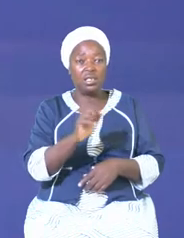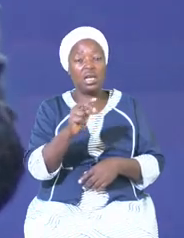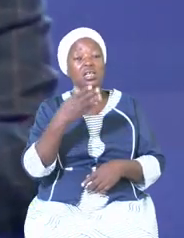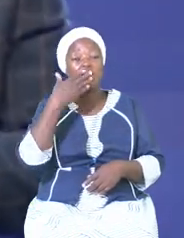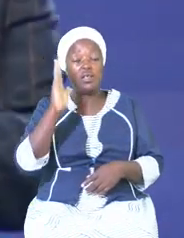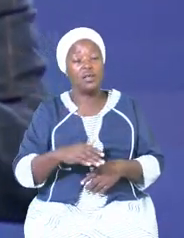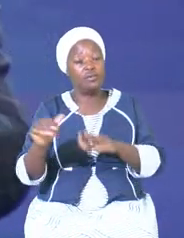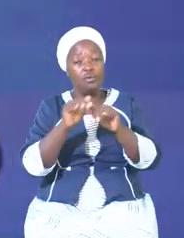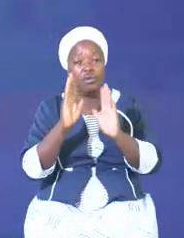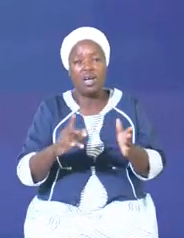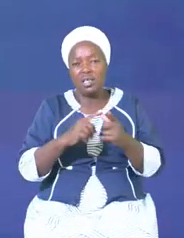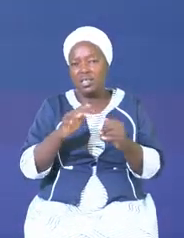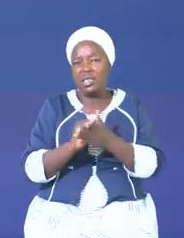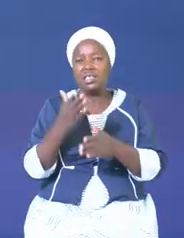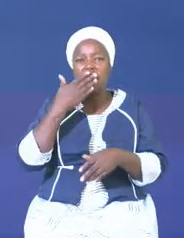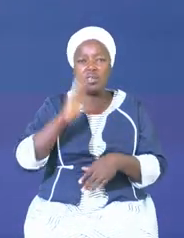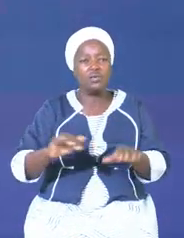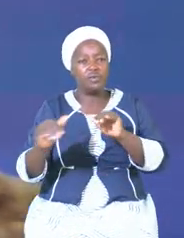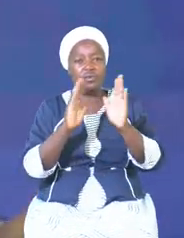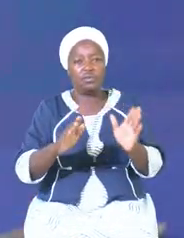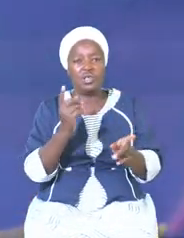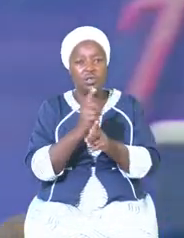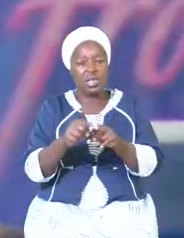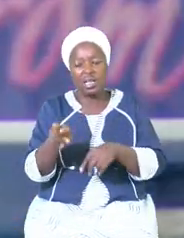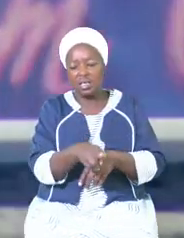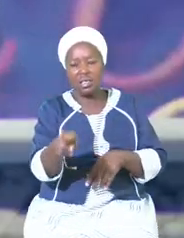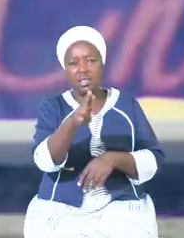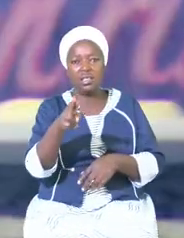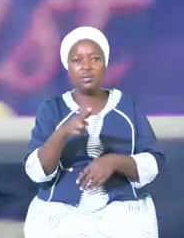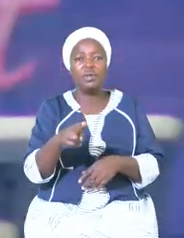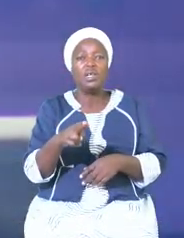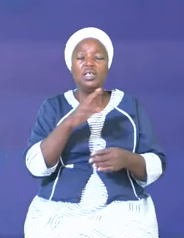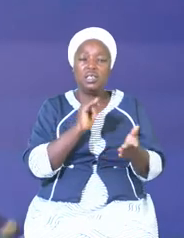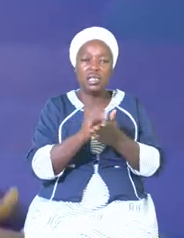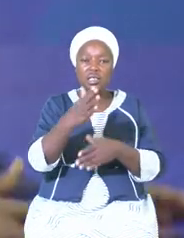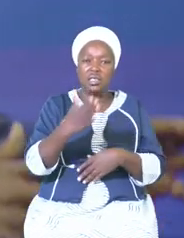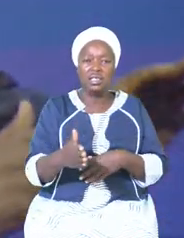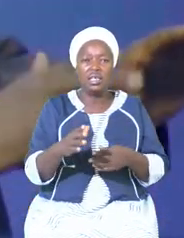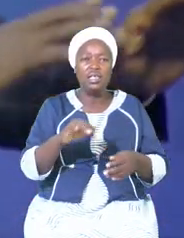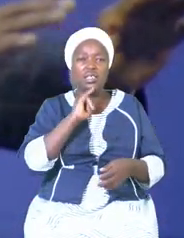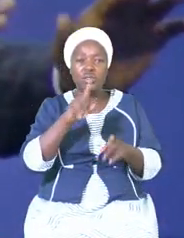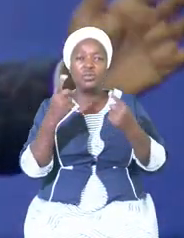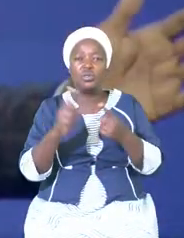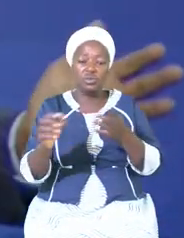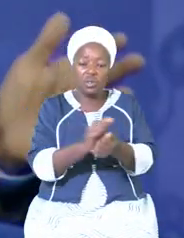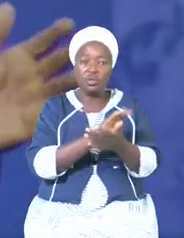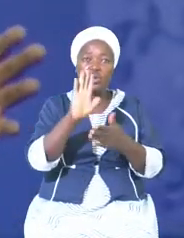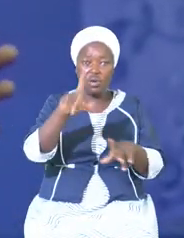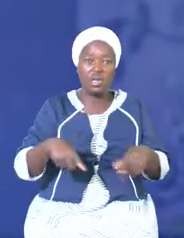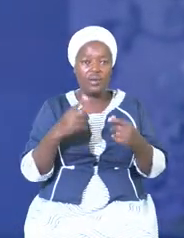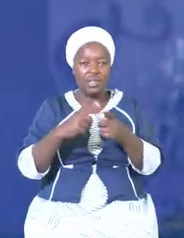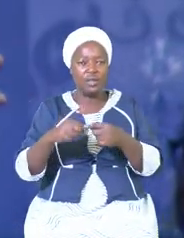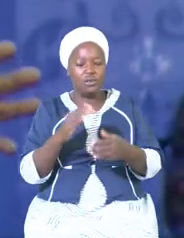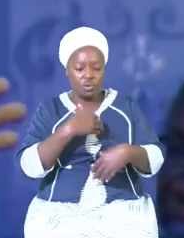and that evildoer, like a sneaking serpent, like a crawling serpent, is going to destroy you, and then you build